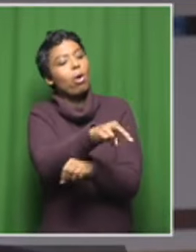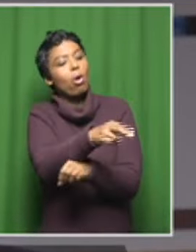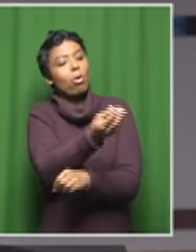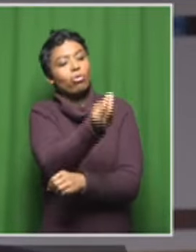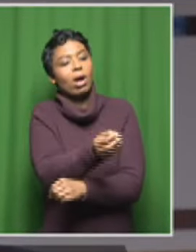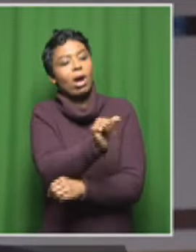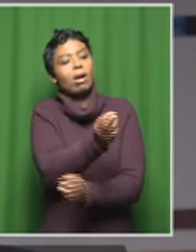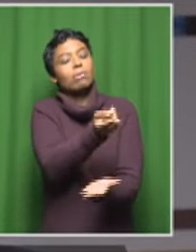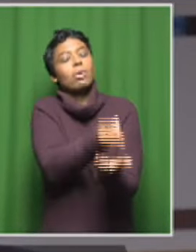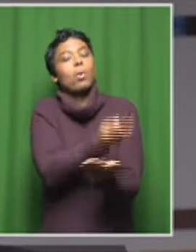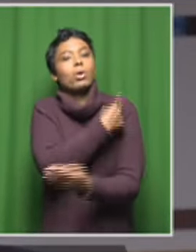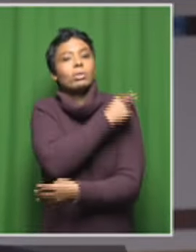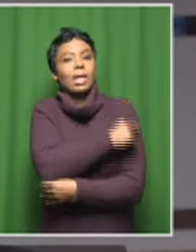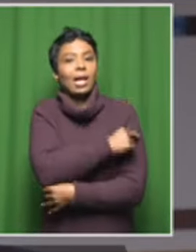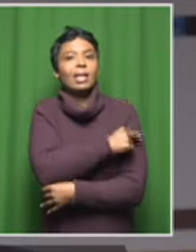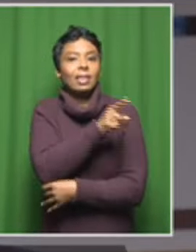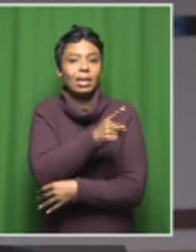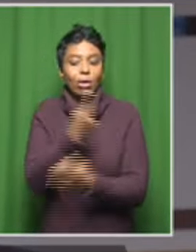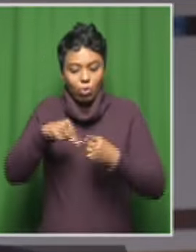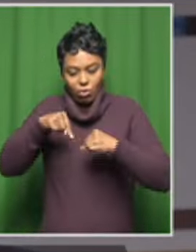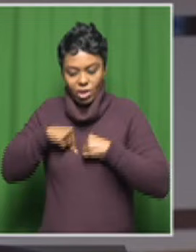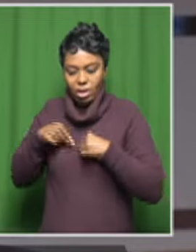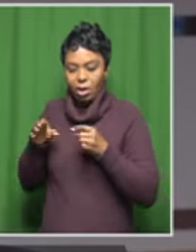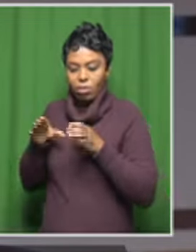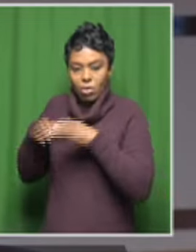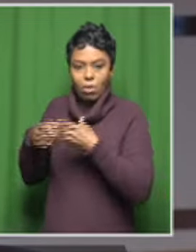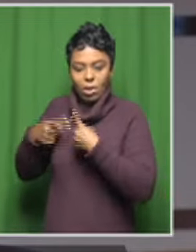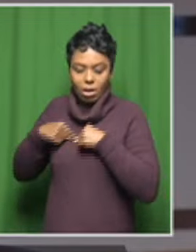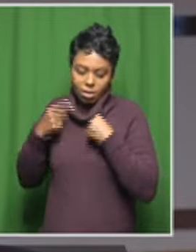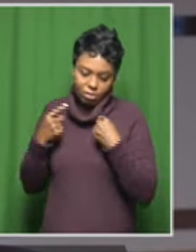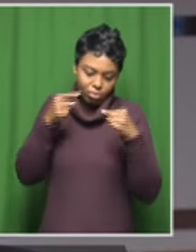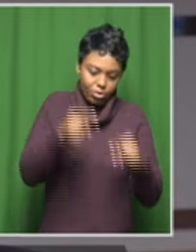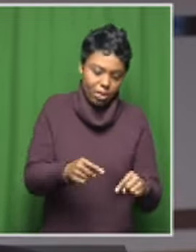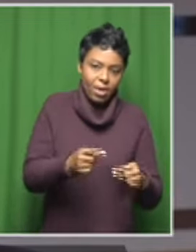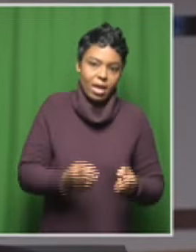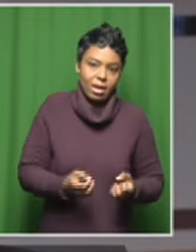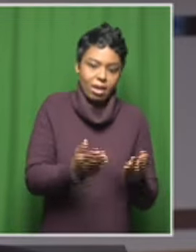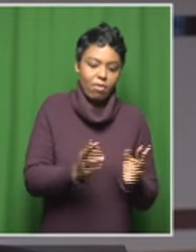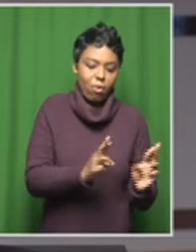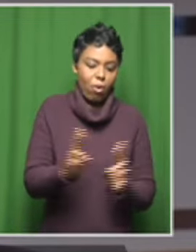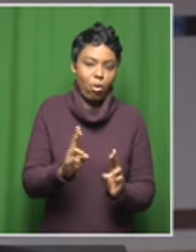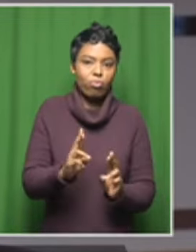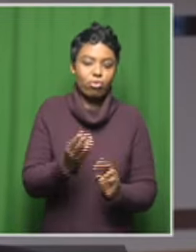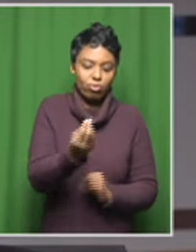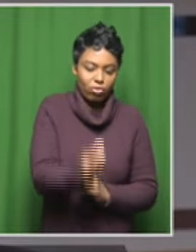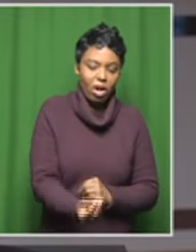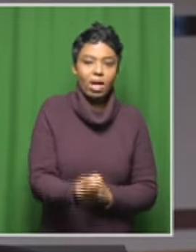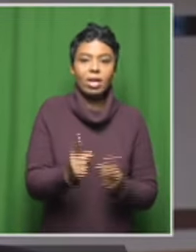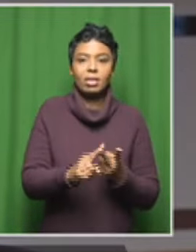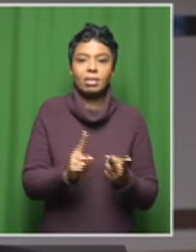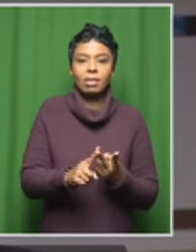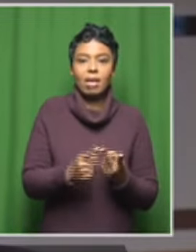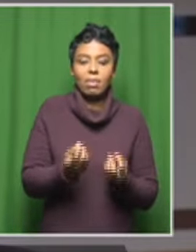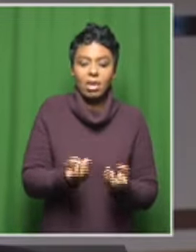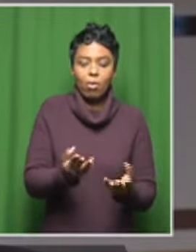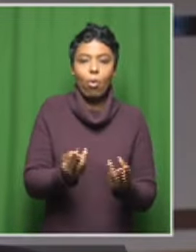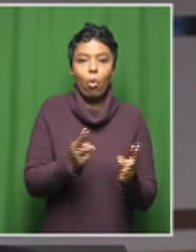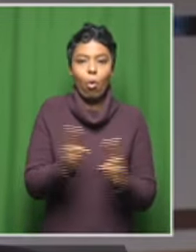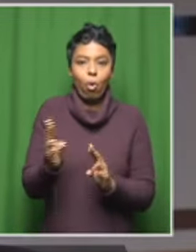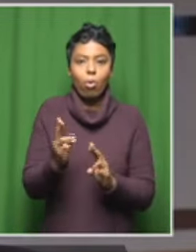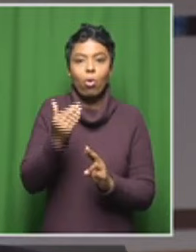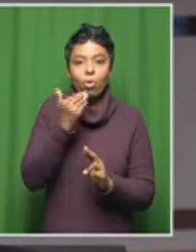despair. And so we come in there and we inspire hope for the child, but also for the family. I mean, moms will say to